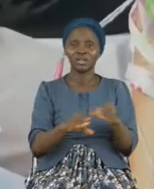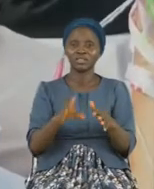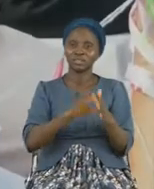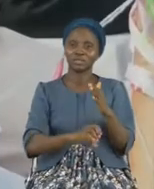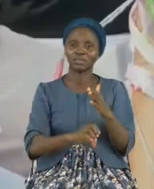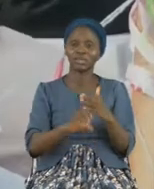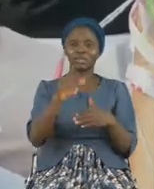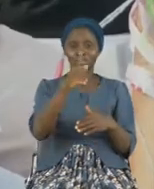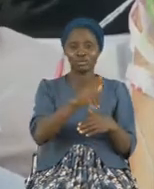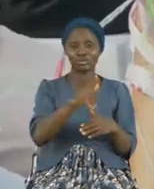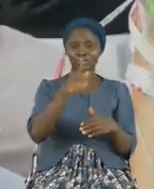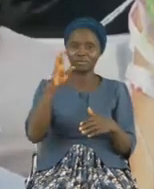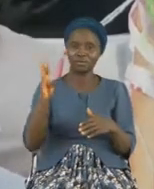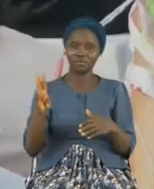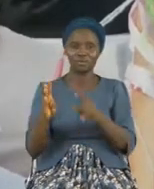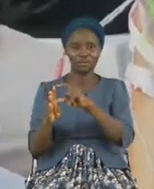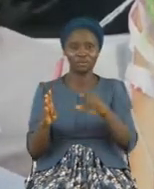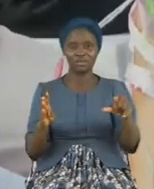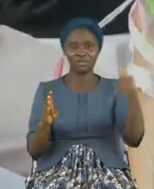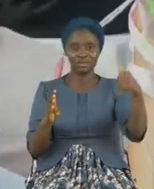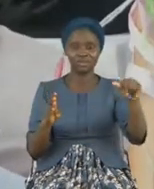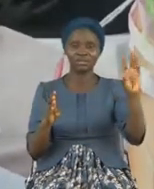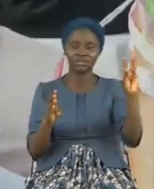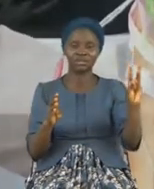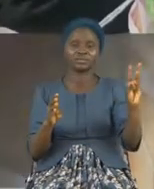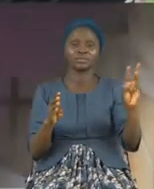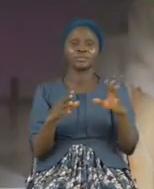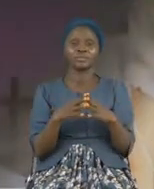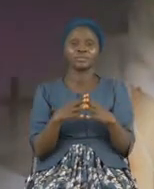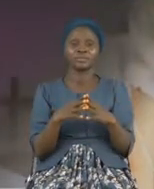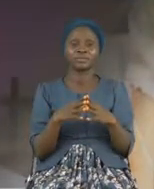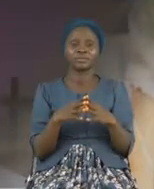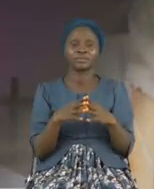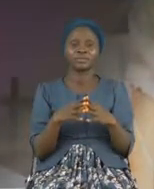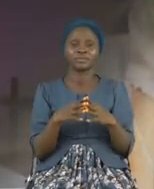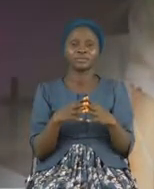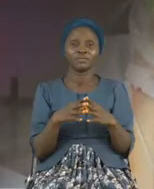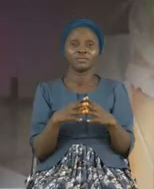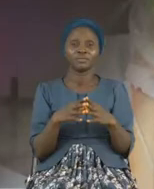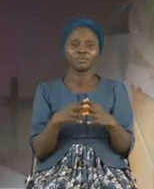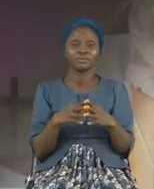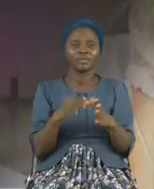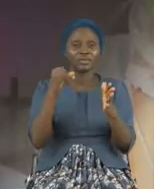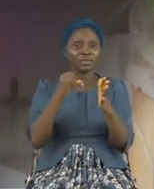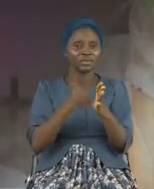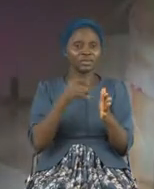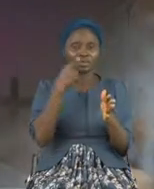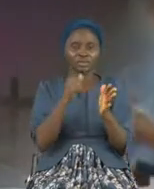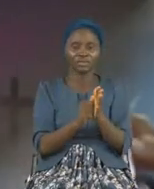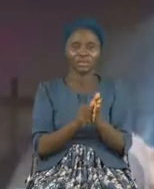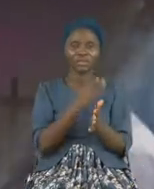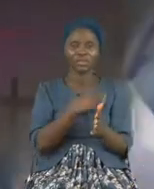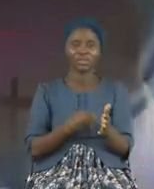reading from verse 16. Acts chapter 24, verse 16. It says, and herein do